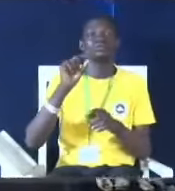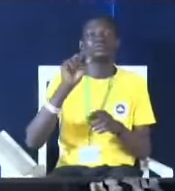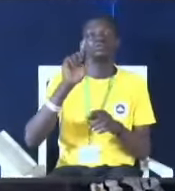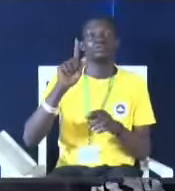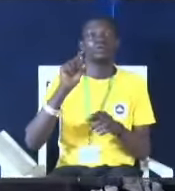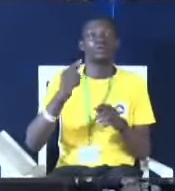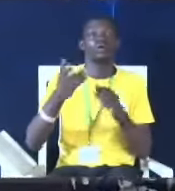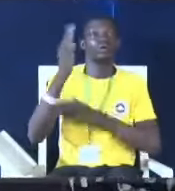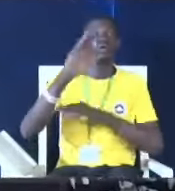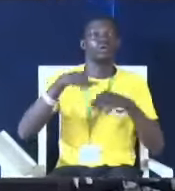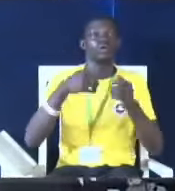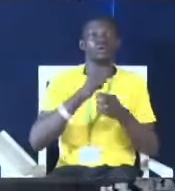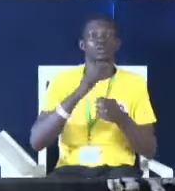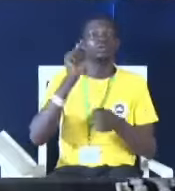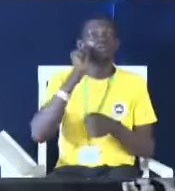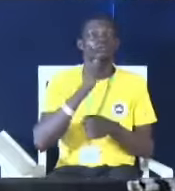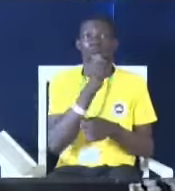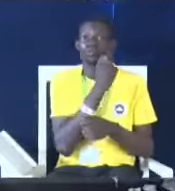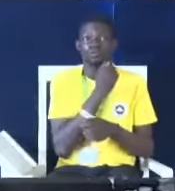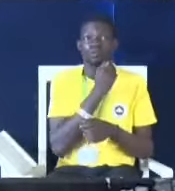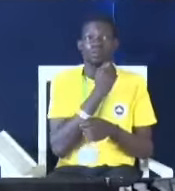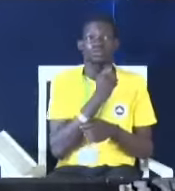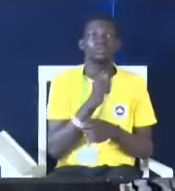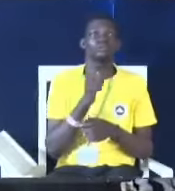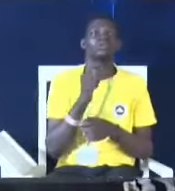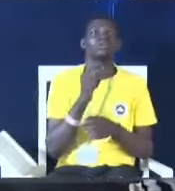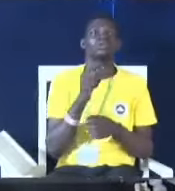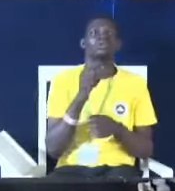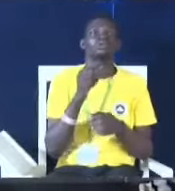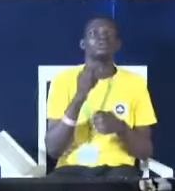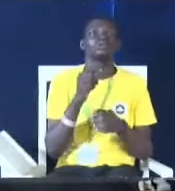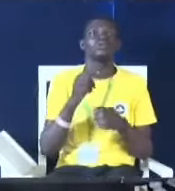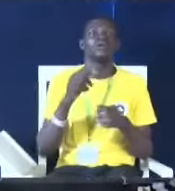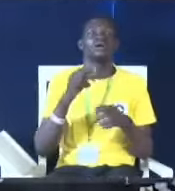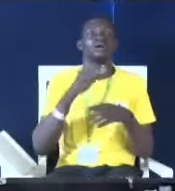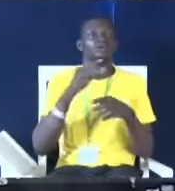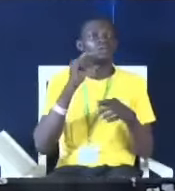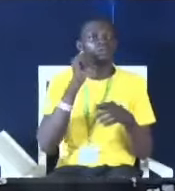2021, the Lord gave us a set of twins, Eldad, Kiki,